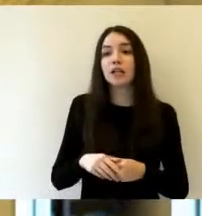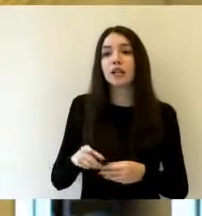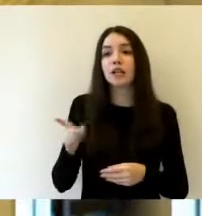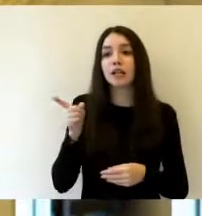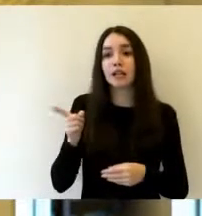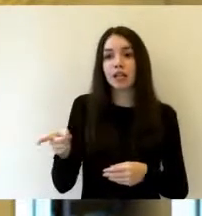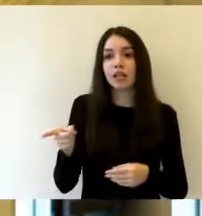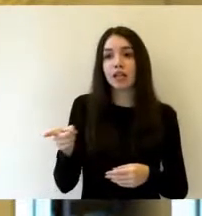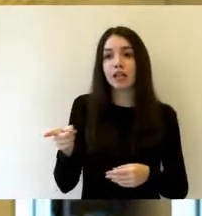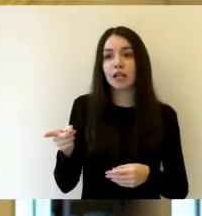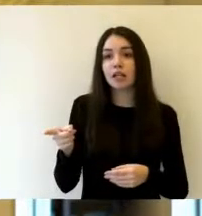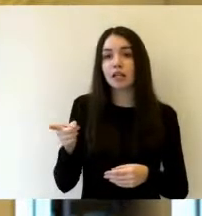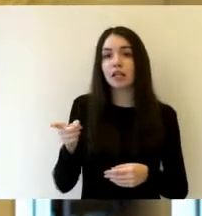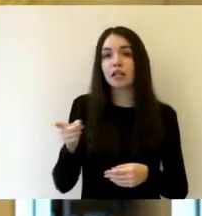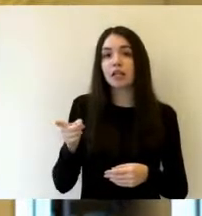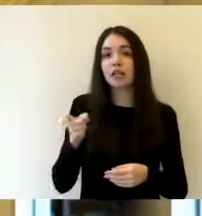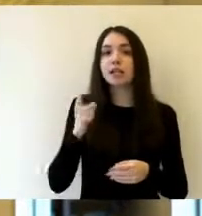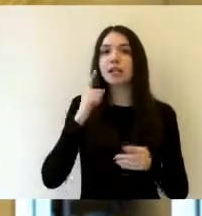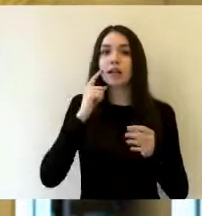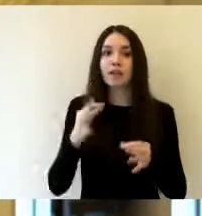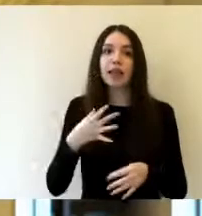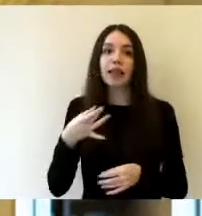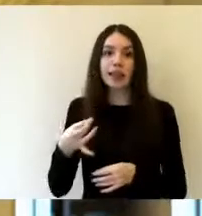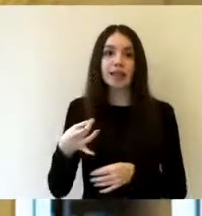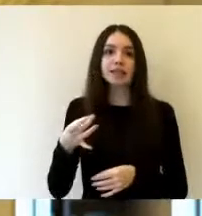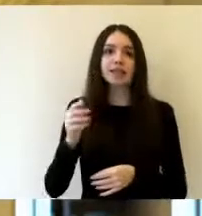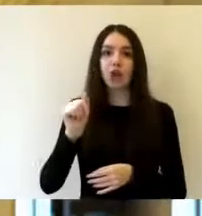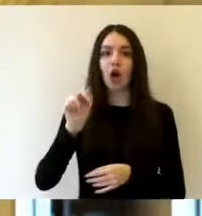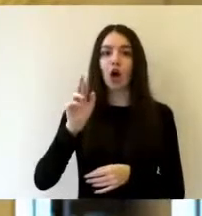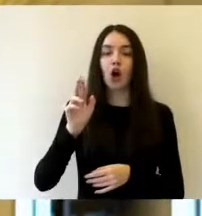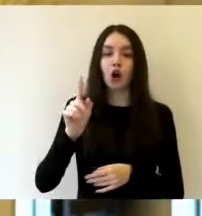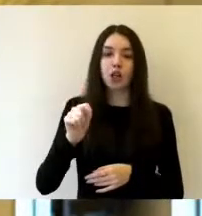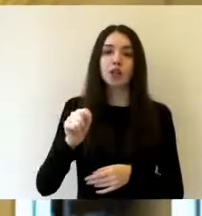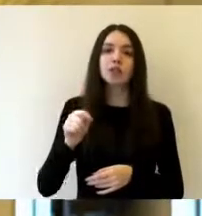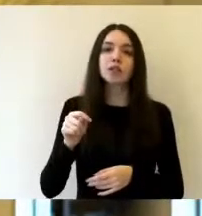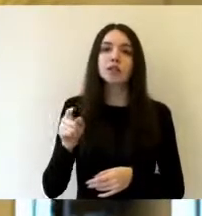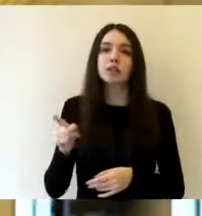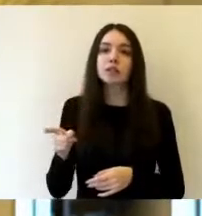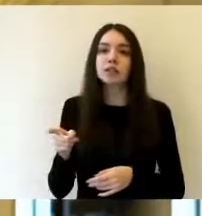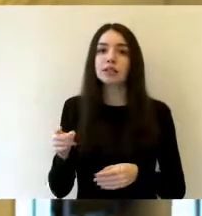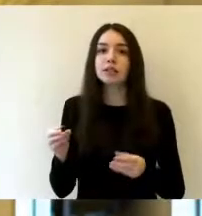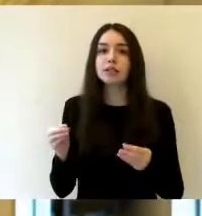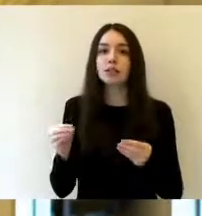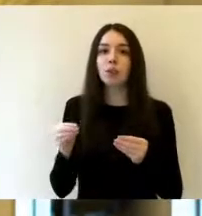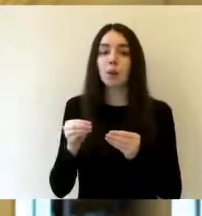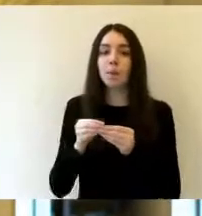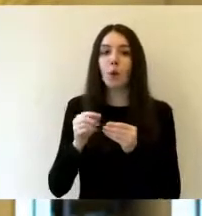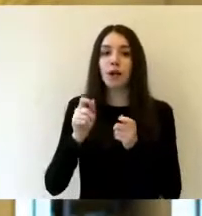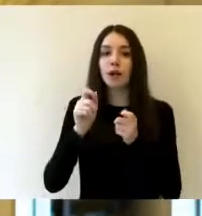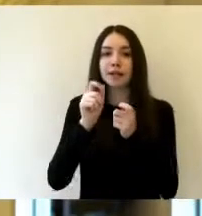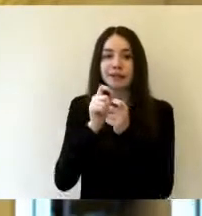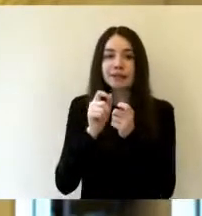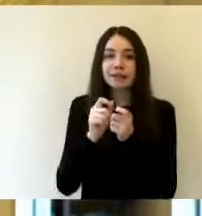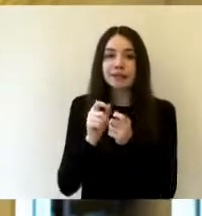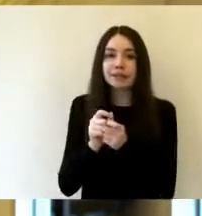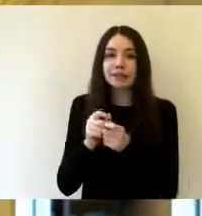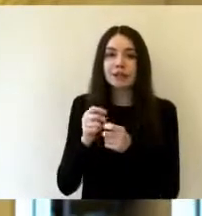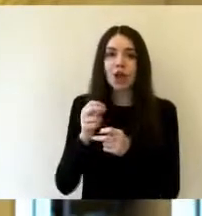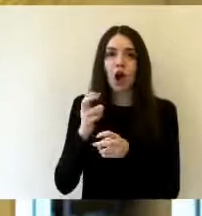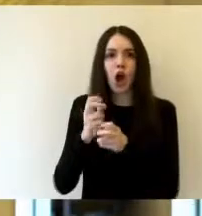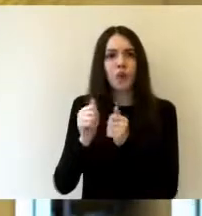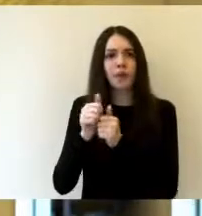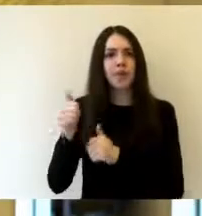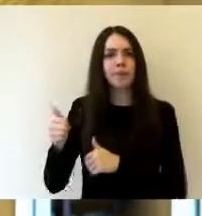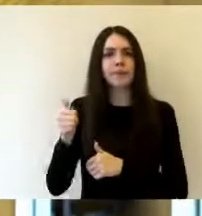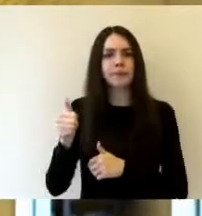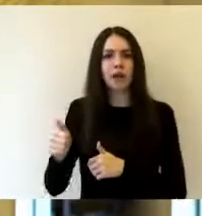he definitely is into art, and he's probably even more, like, in a way, meticulous and hard on himself than I am with certain things. Aww.